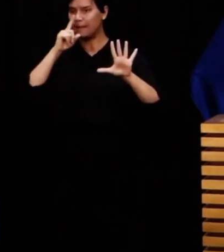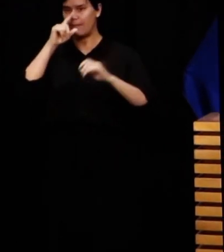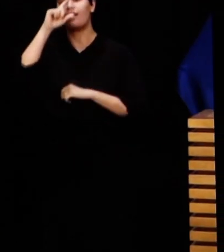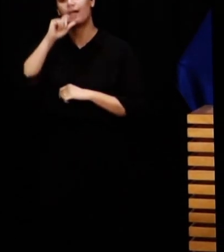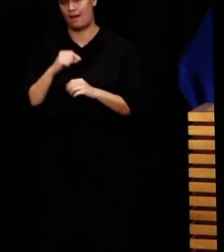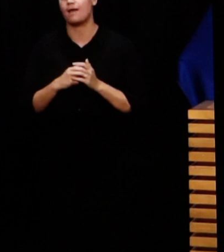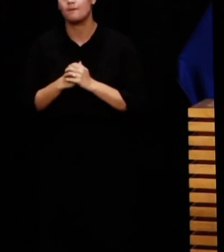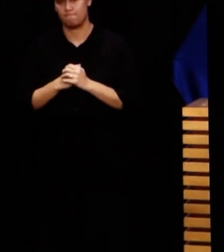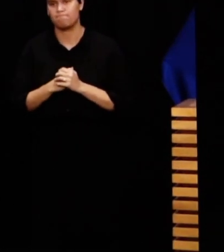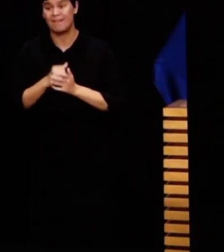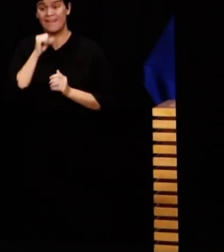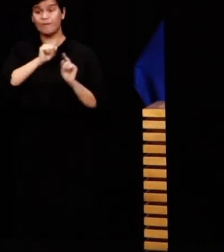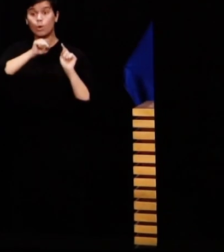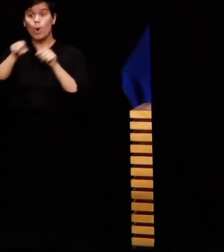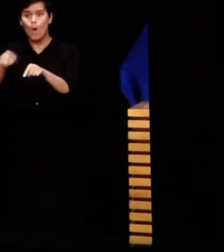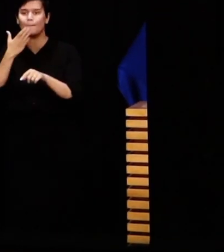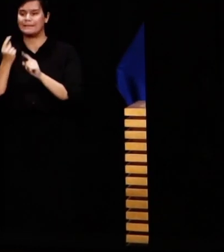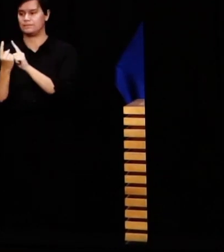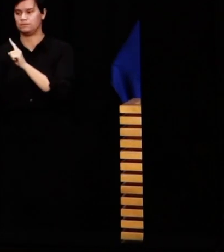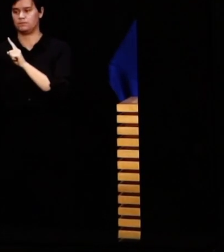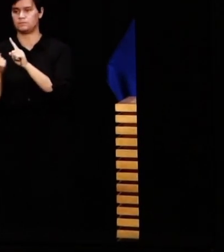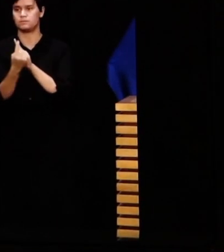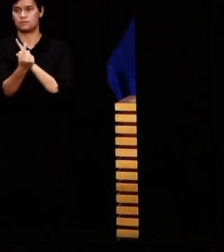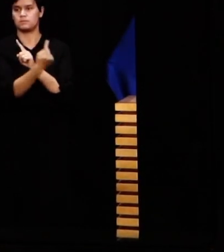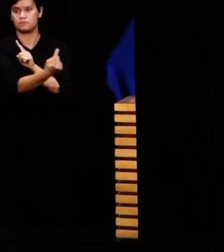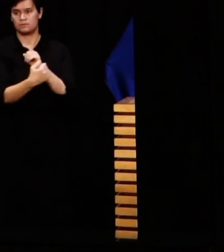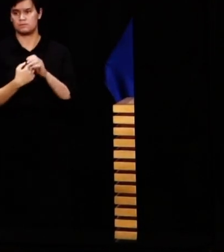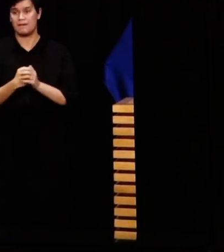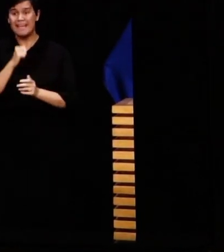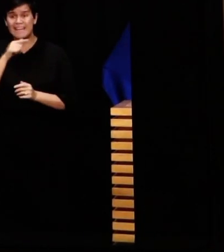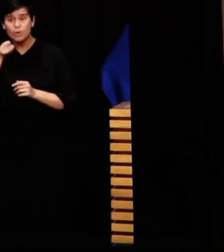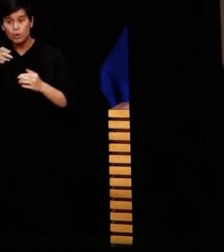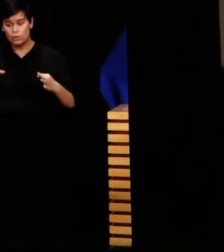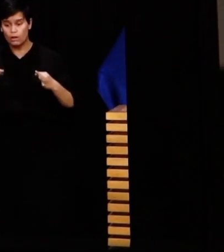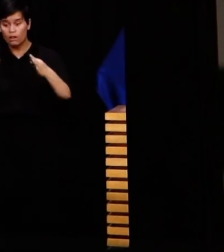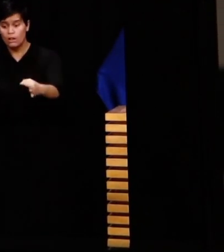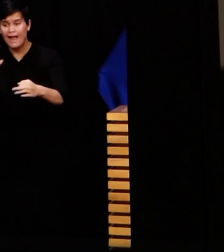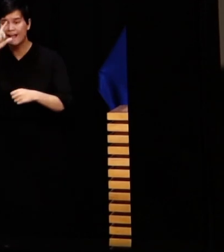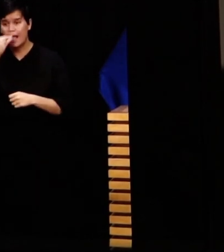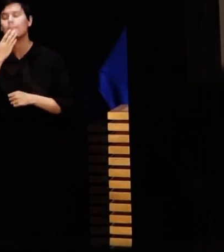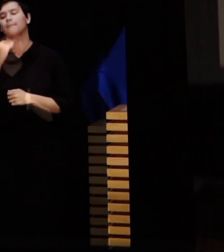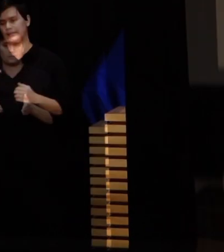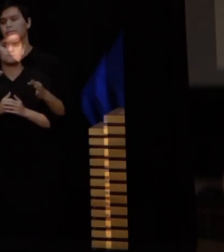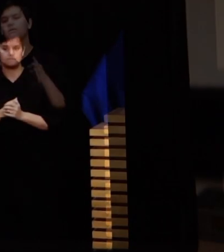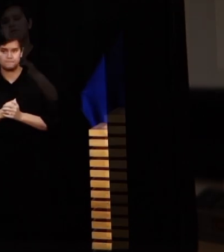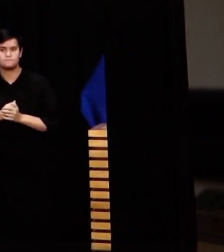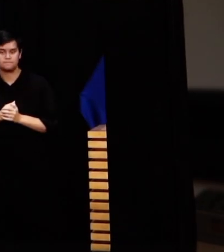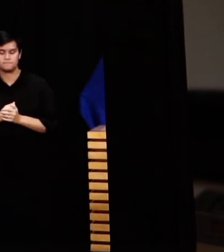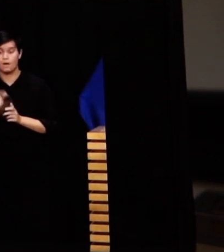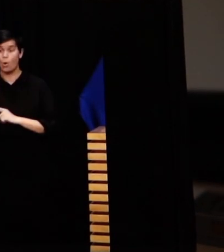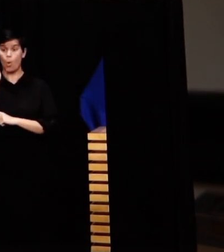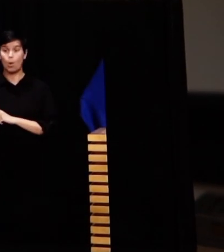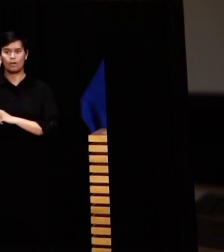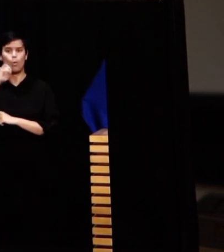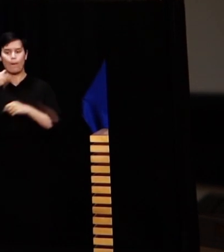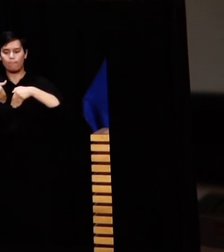occur. And again, I would just encourage people, if you can, postponement would be the wisest thing to do at this point. Fucking hell. Healthcare, the border